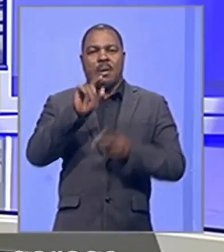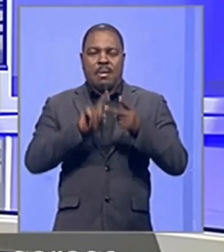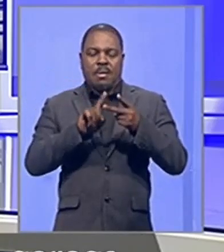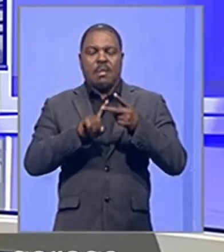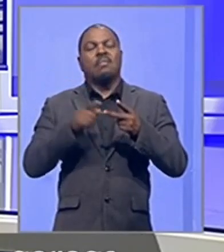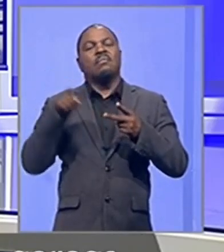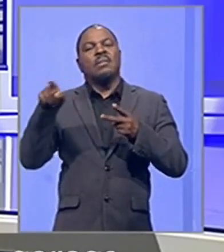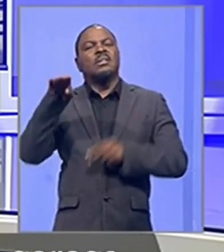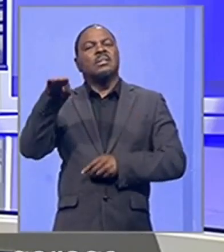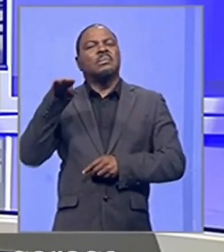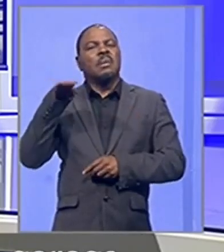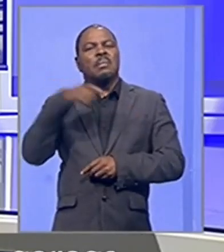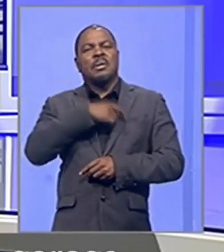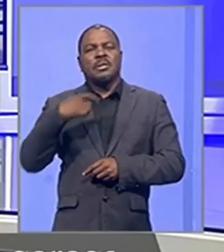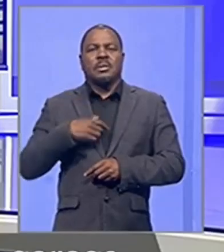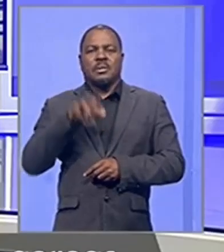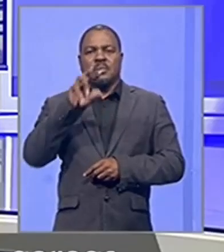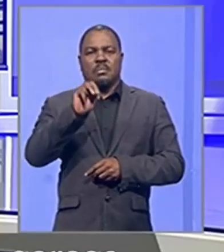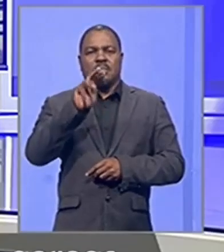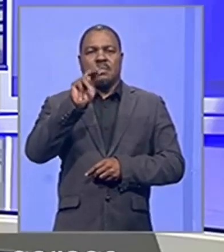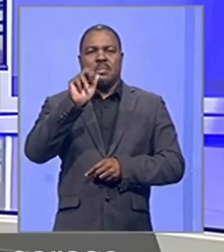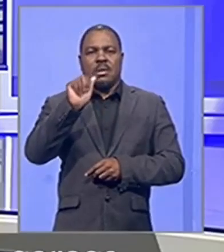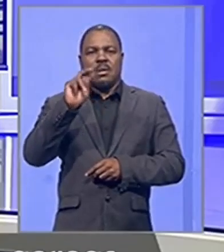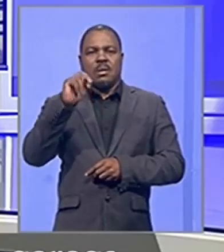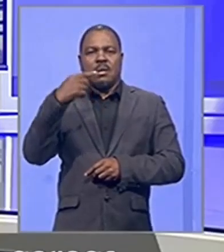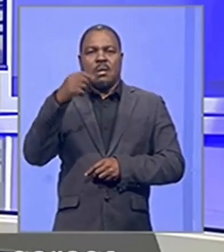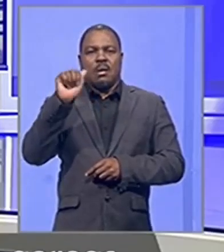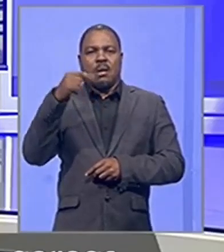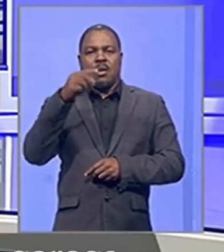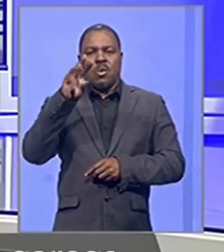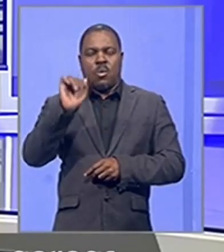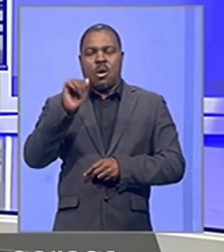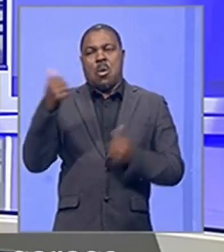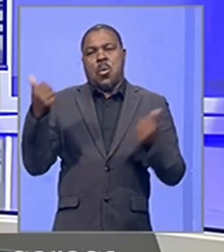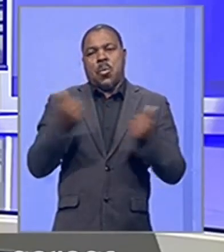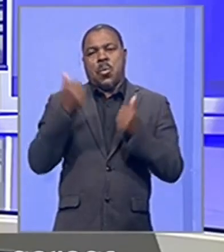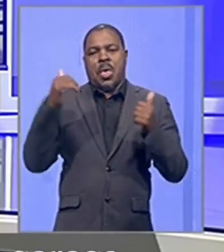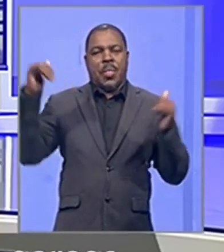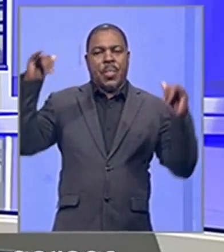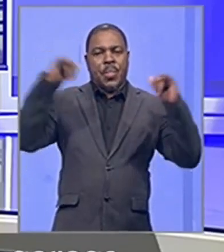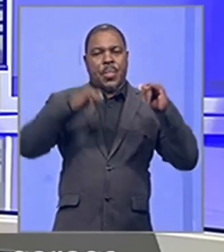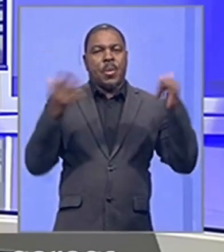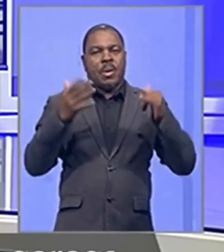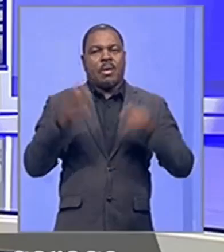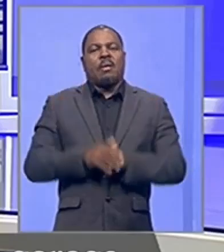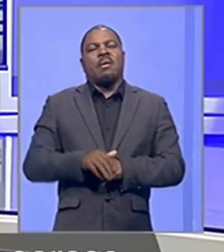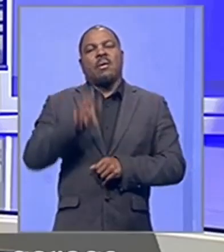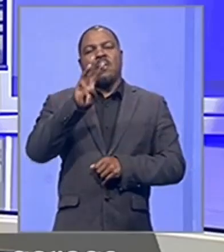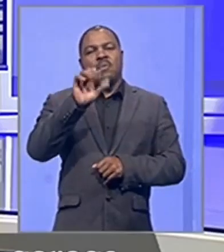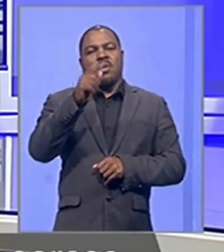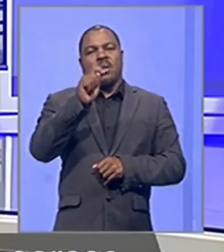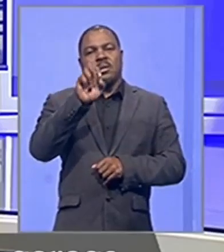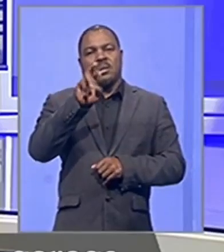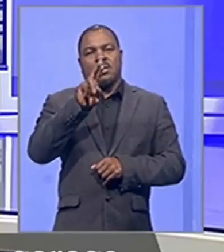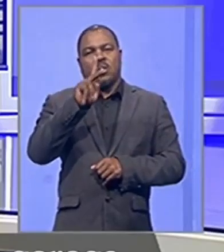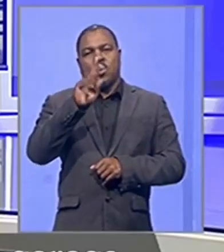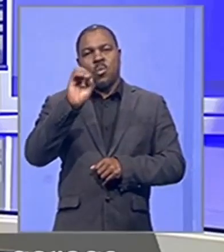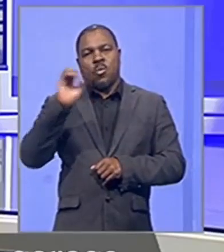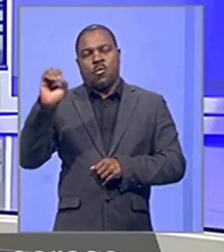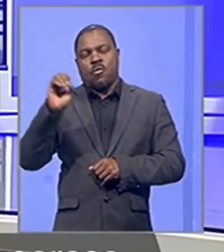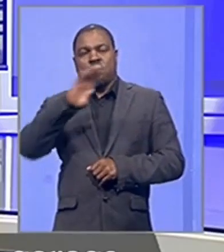wa gagwe wa Zimbabwe Emmerson Mnangagwa ba šetše ba fihlile ka boemafofane bja Sešole ka Waterkloof